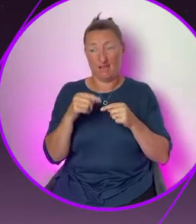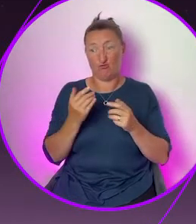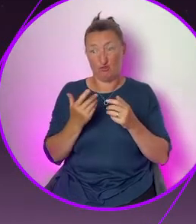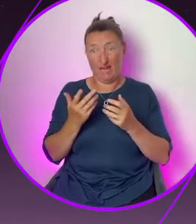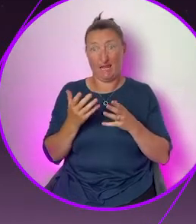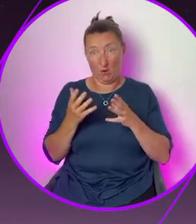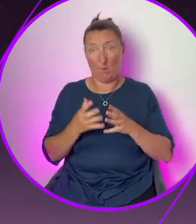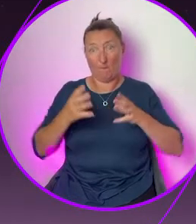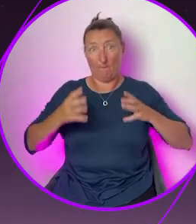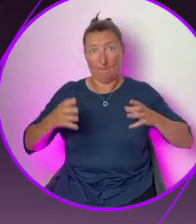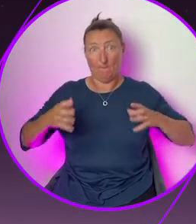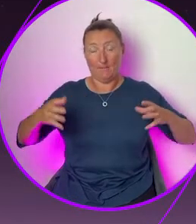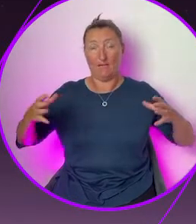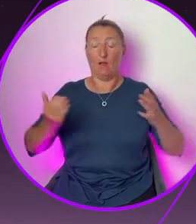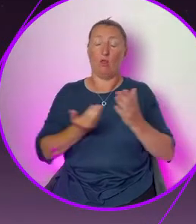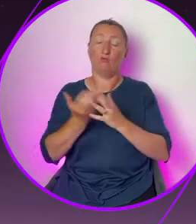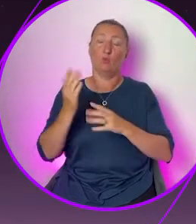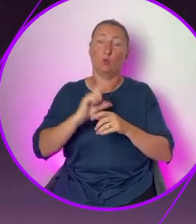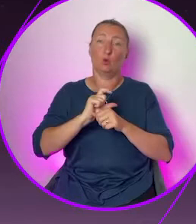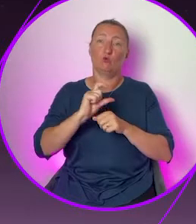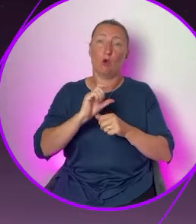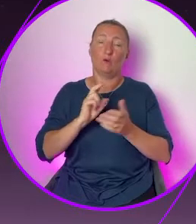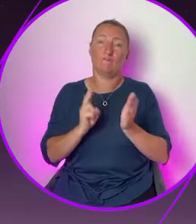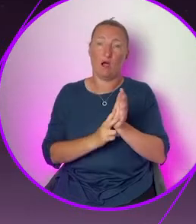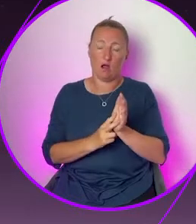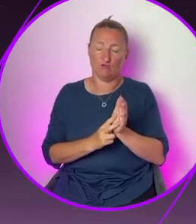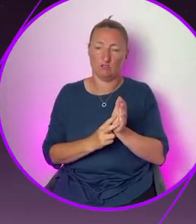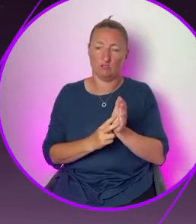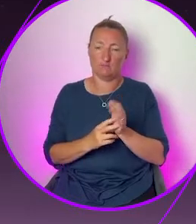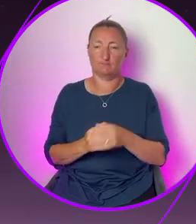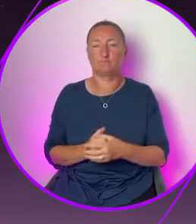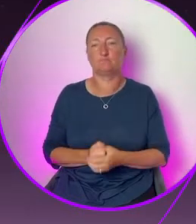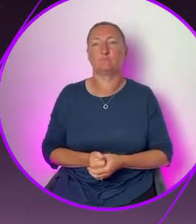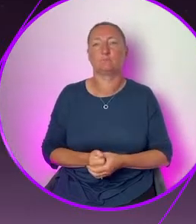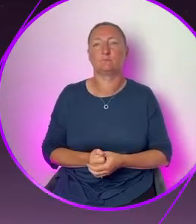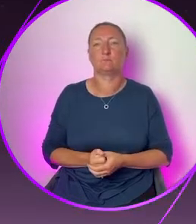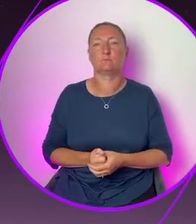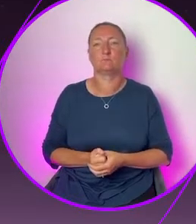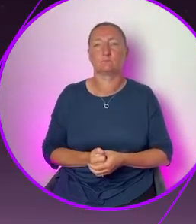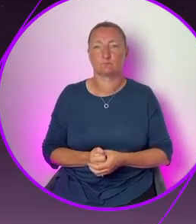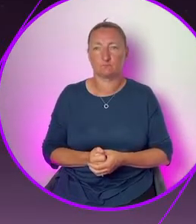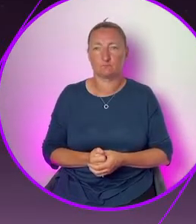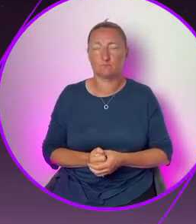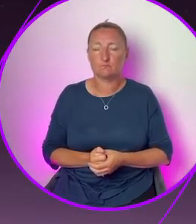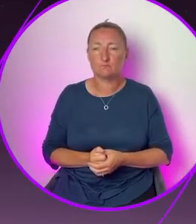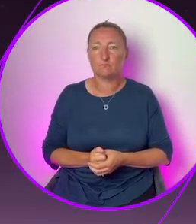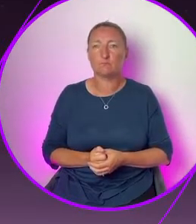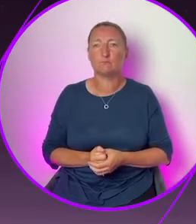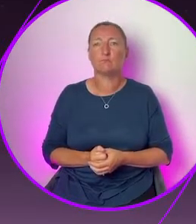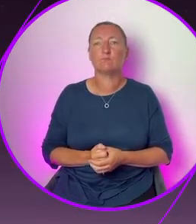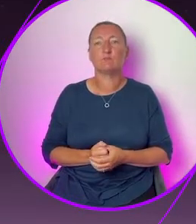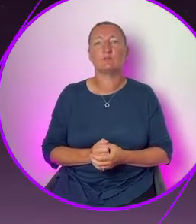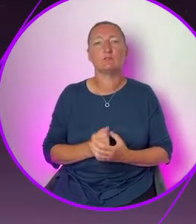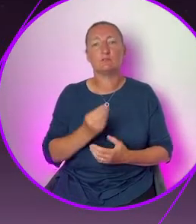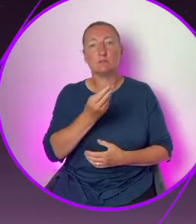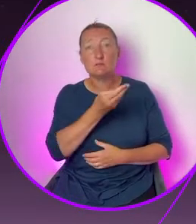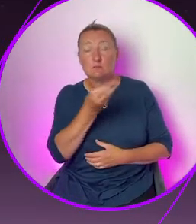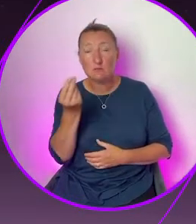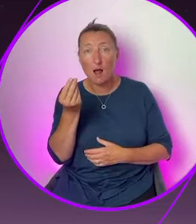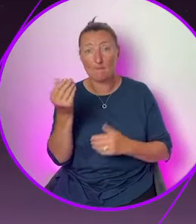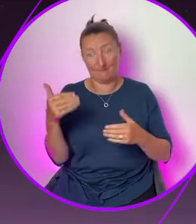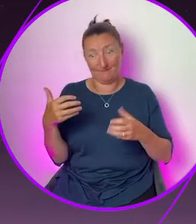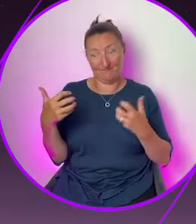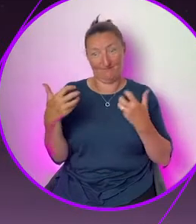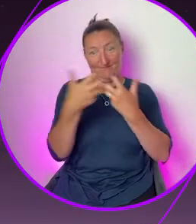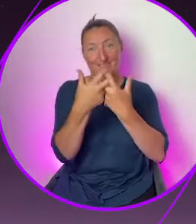once again. And while it may have a place in a certain kind of niche of the art market that is dedicated to a certain type of art, it doesn't seem